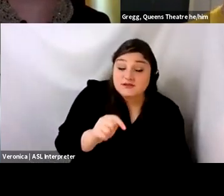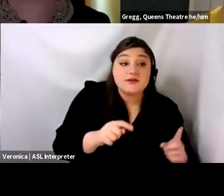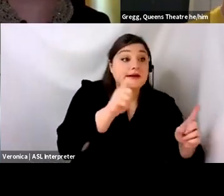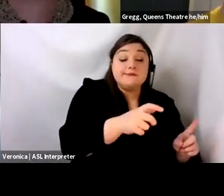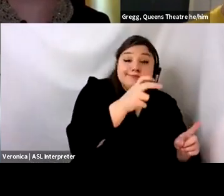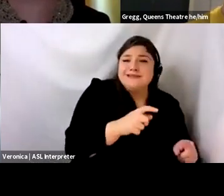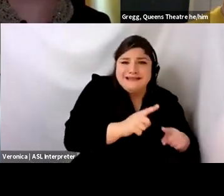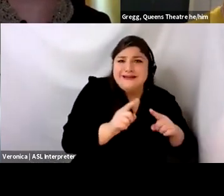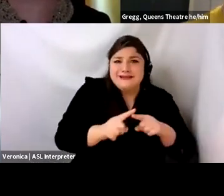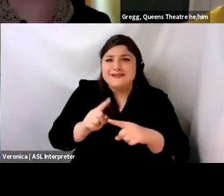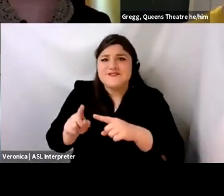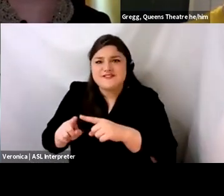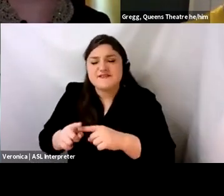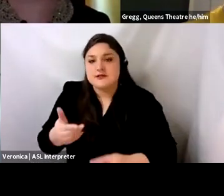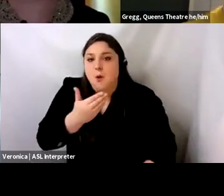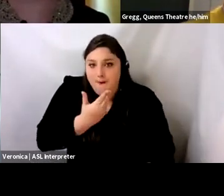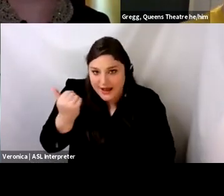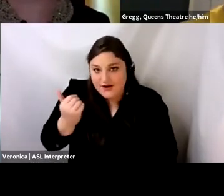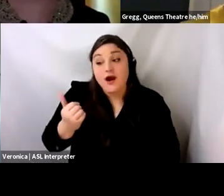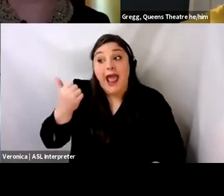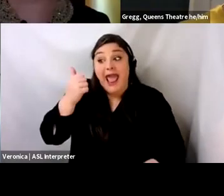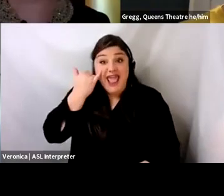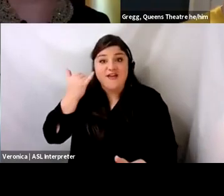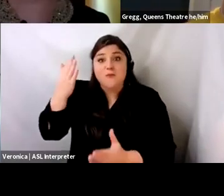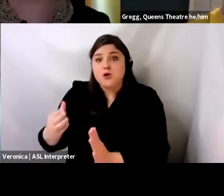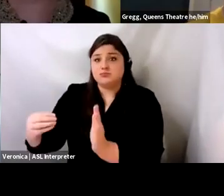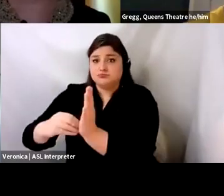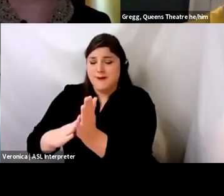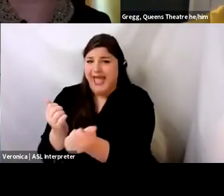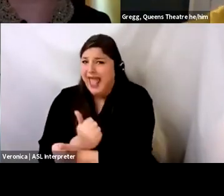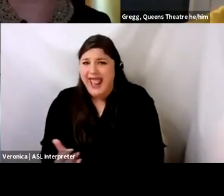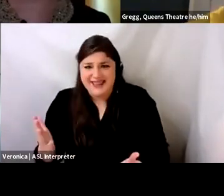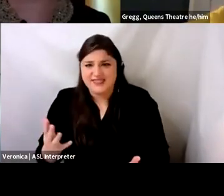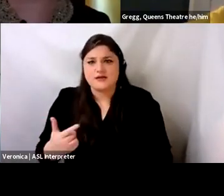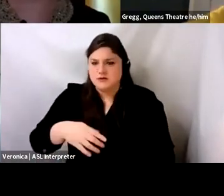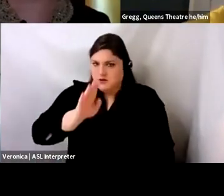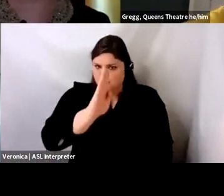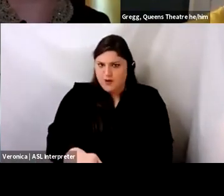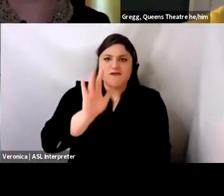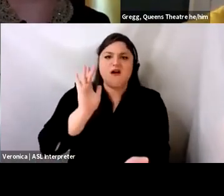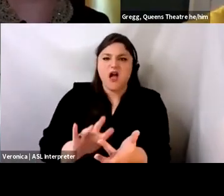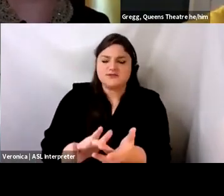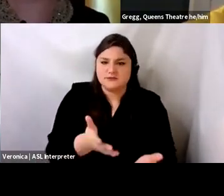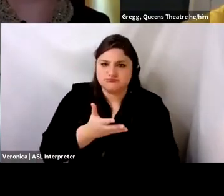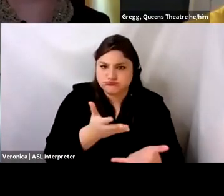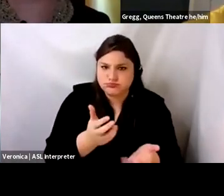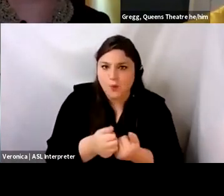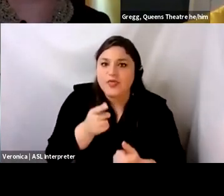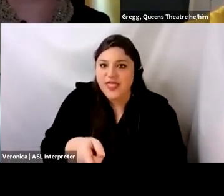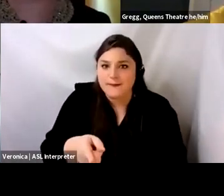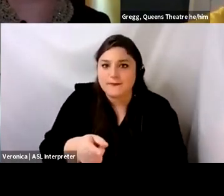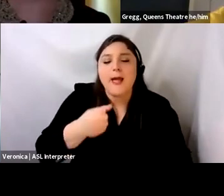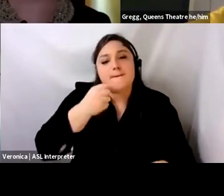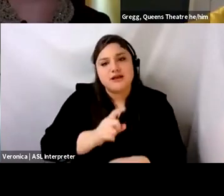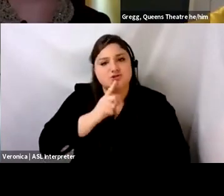the information to clear any ambiguity and set people's expectations. I think even if you were starting from a very, uh, wherever you're starting